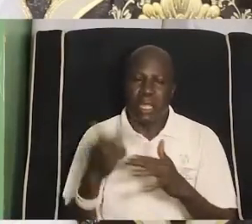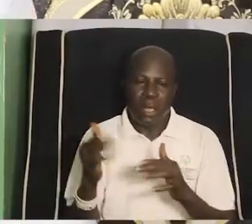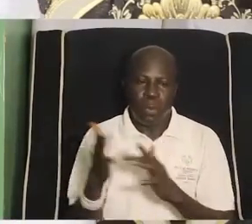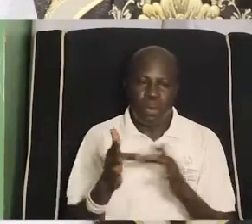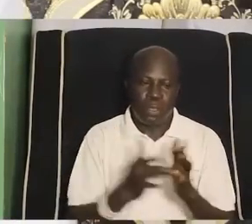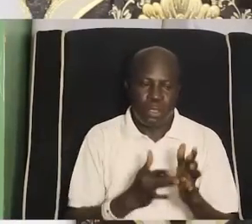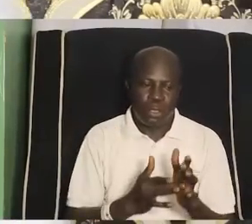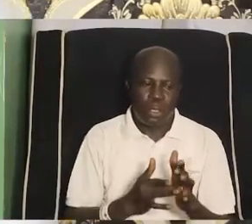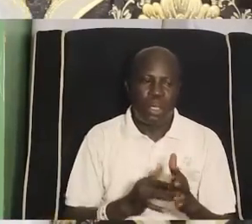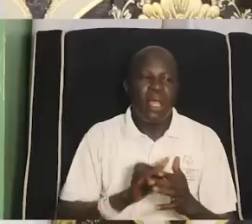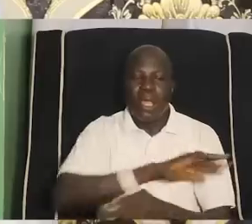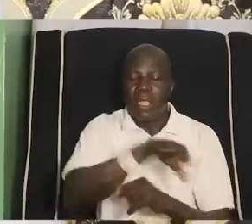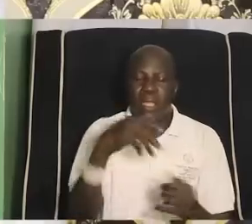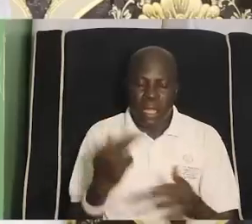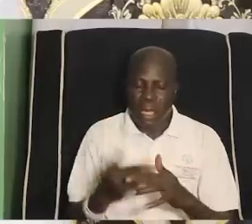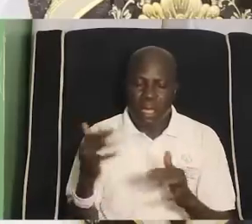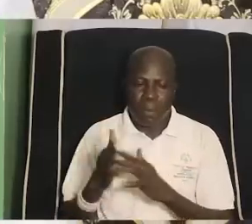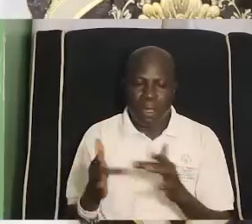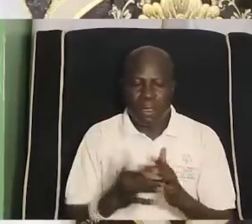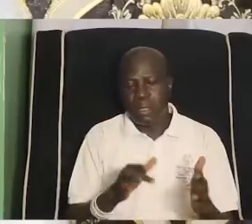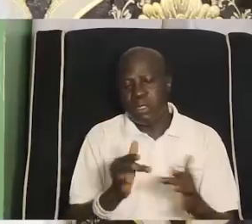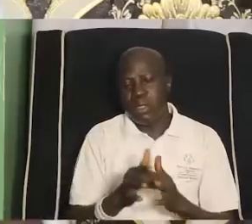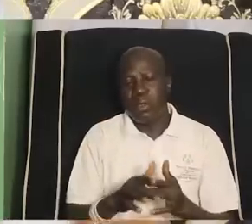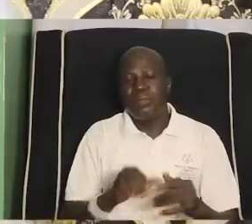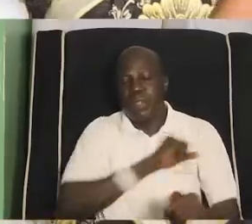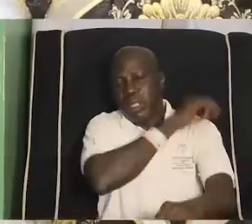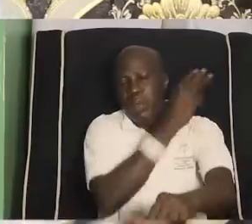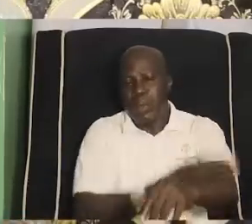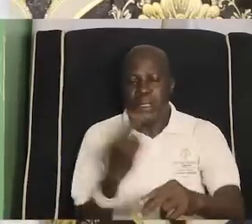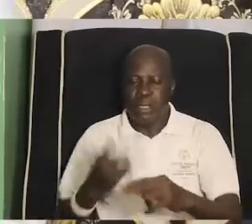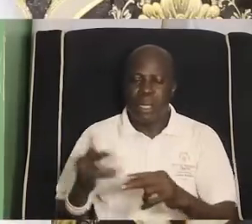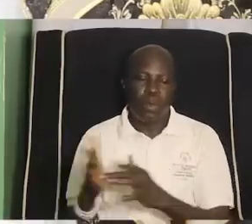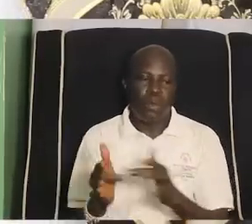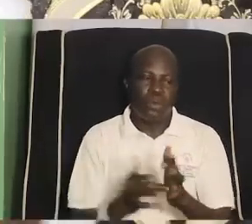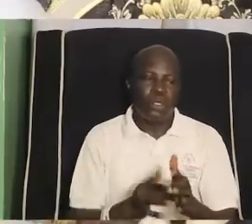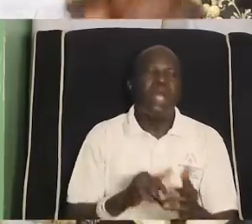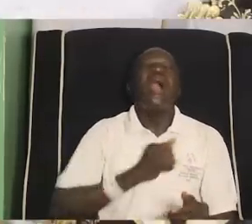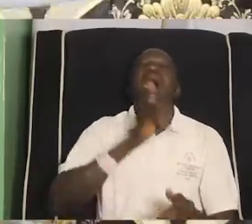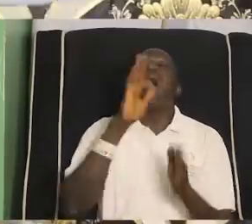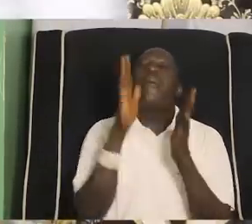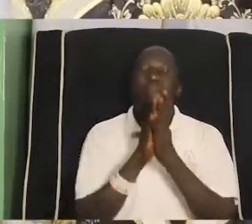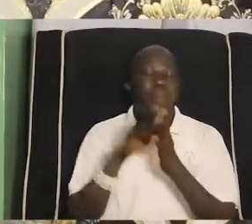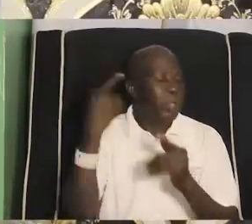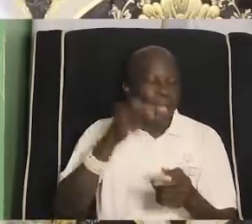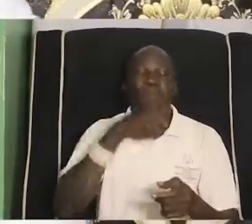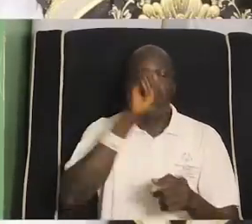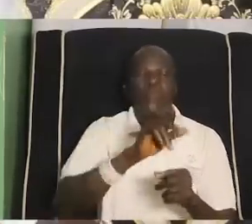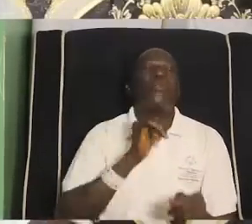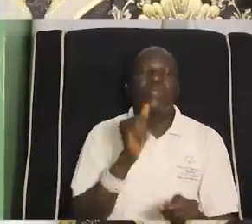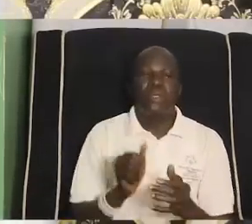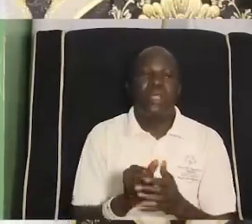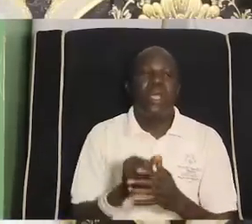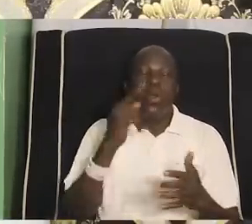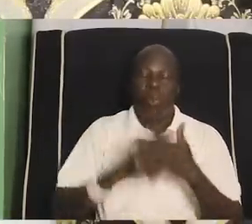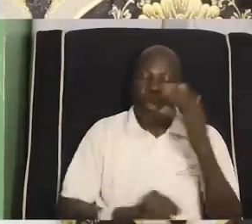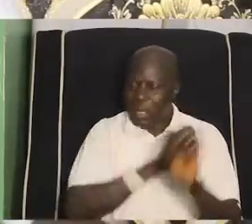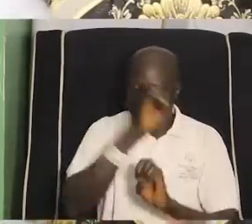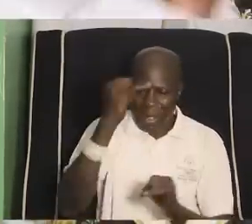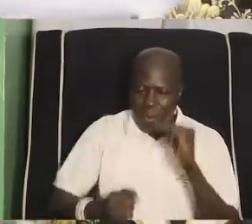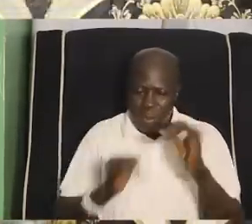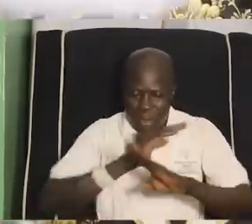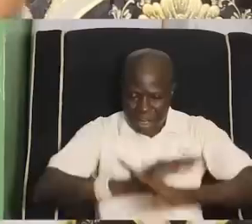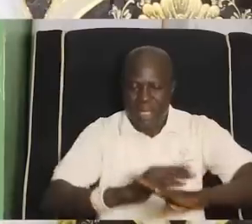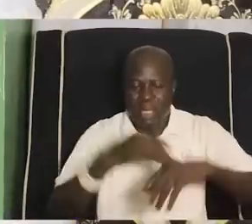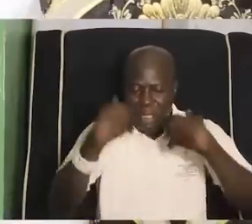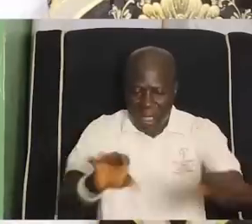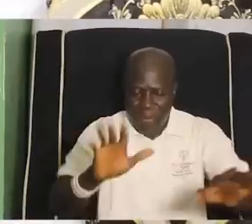ya. So so what the banagades. Confirm and carry about ya. But Pana send you that. Or what ya done it? End of